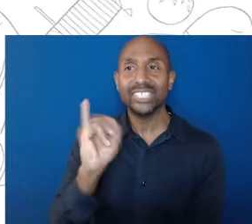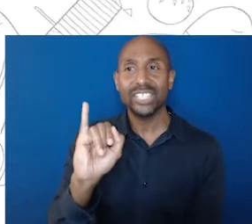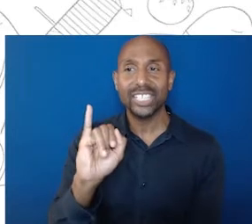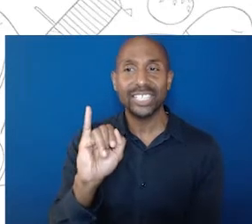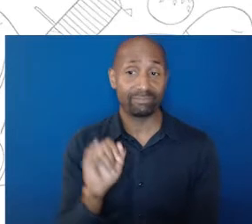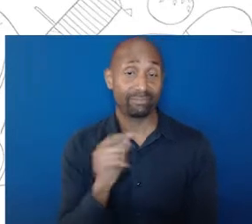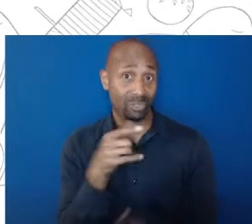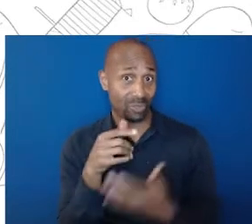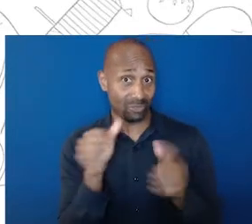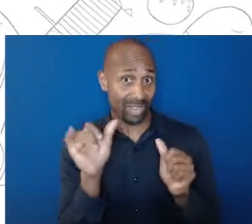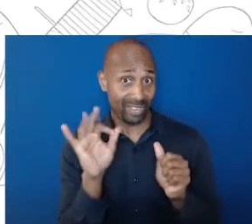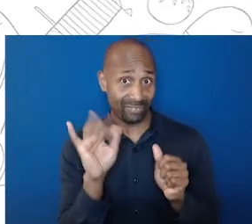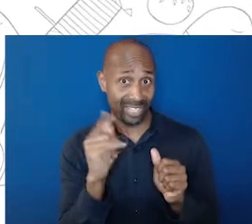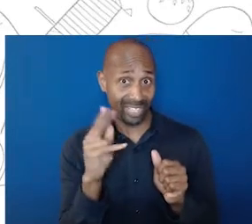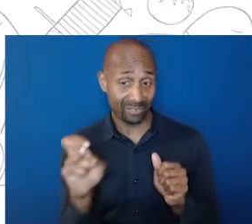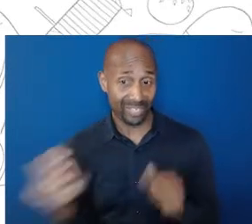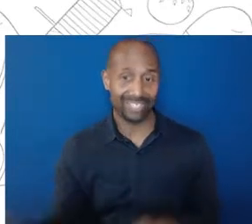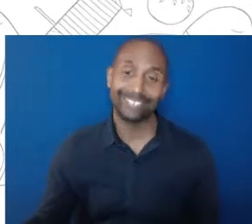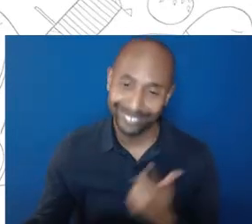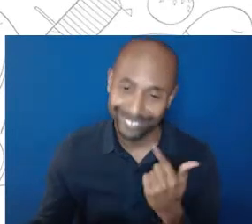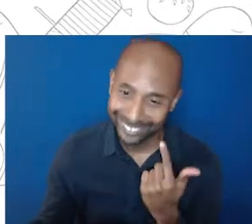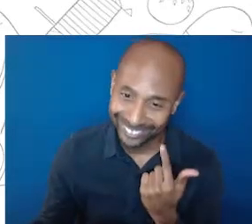skill of filigree?